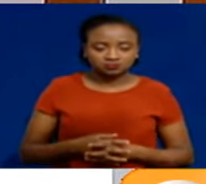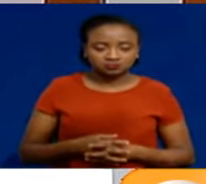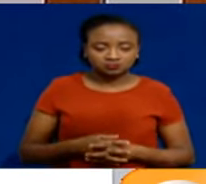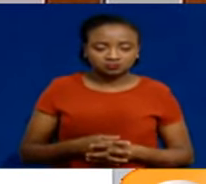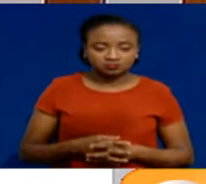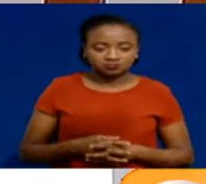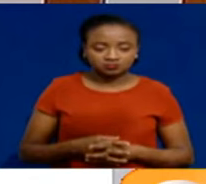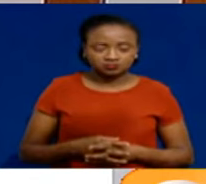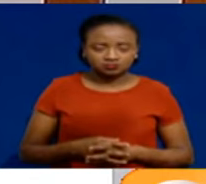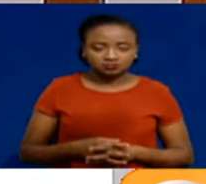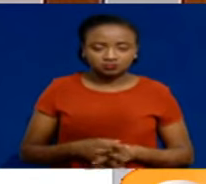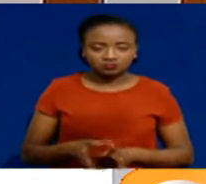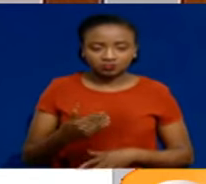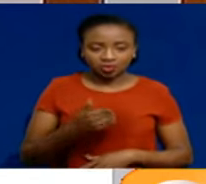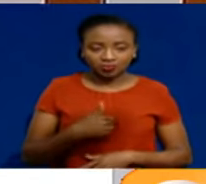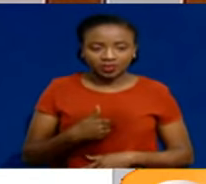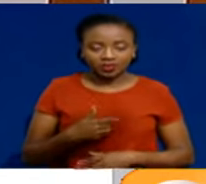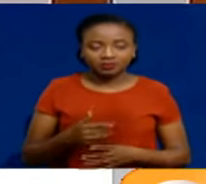of